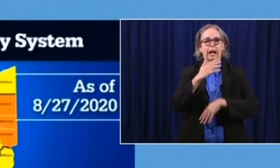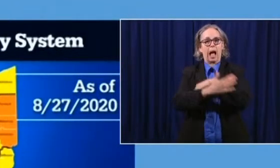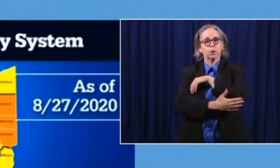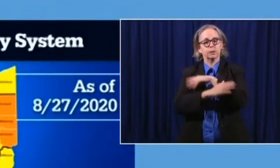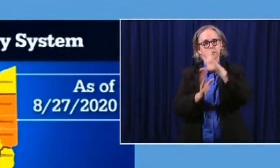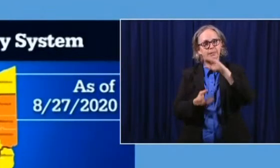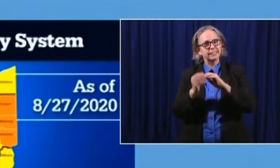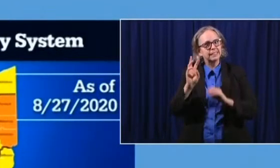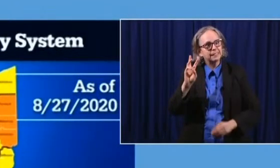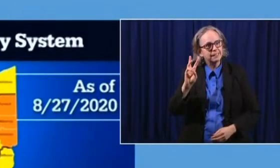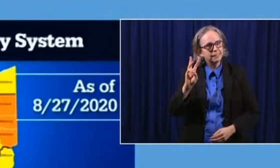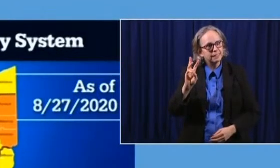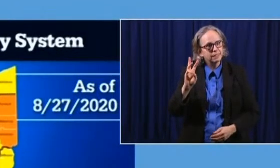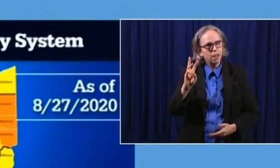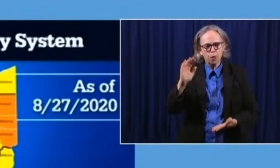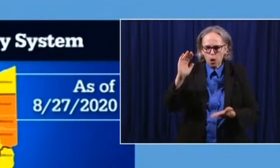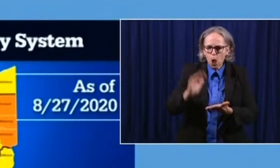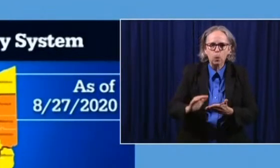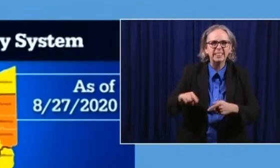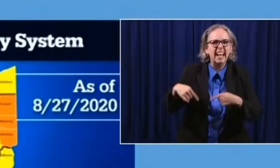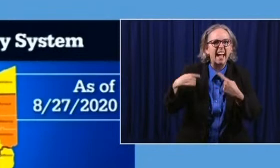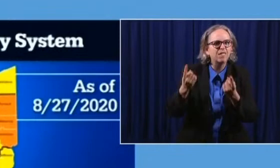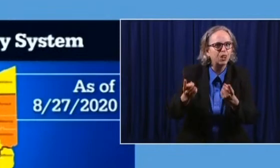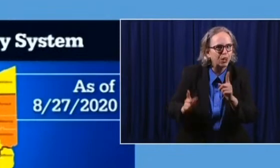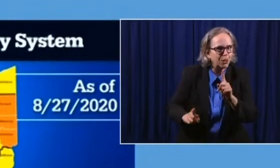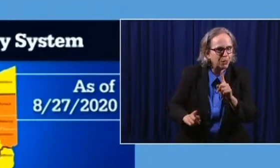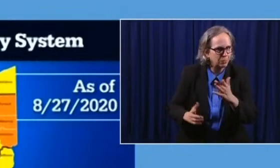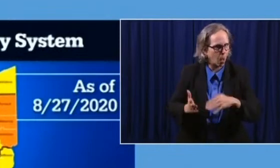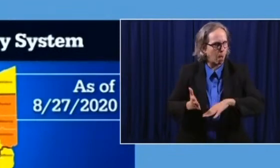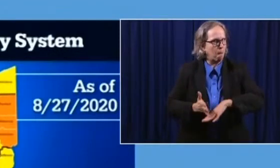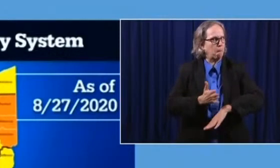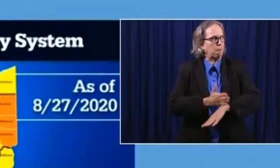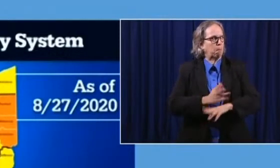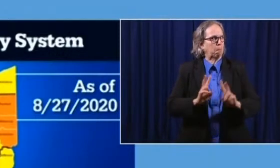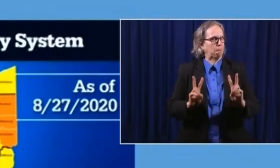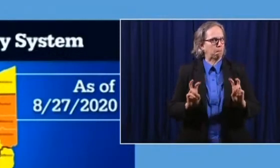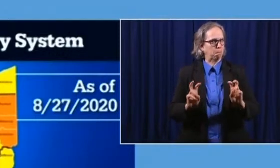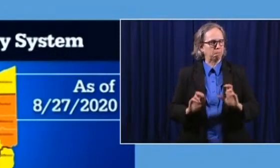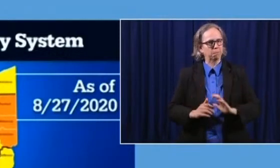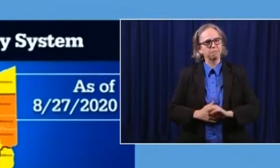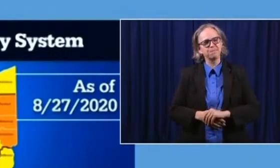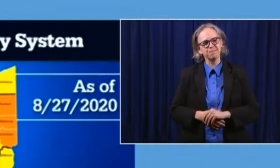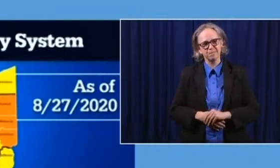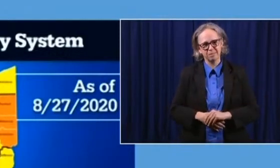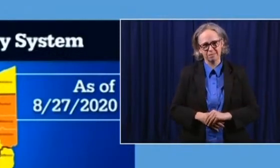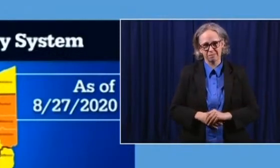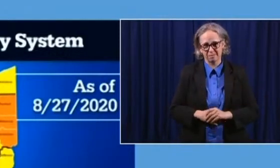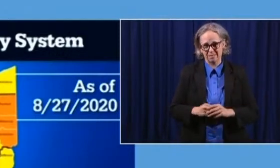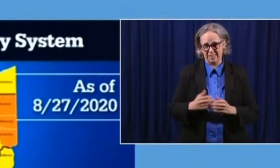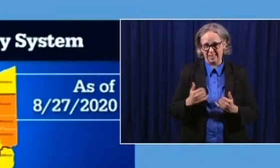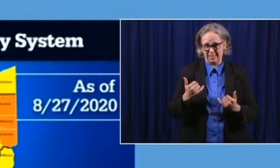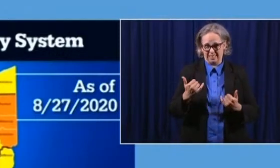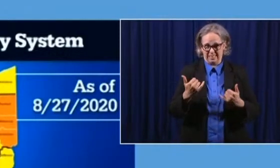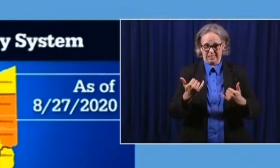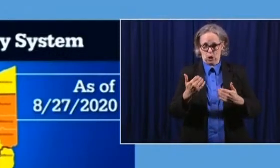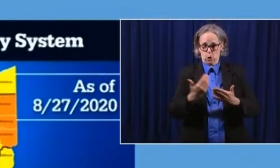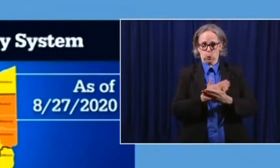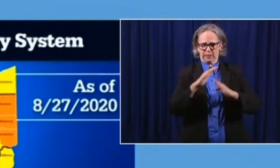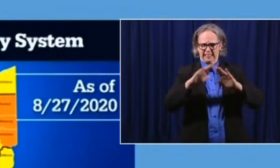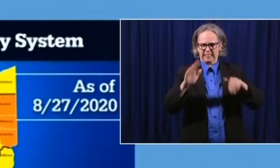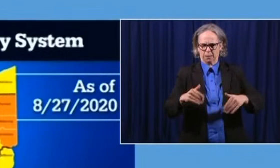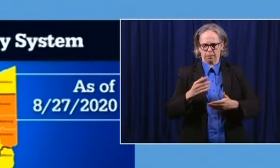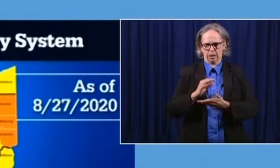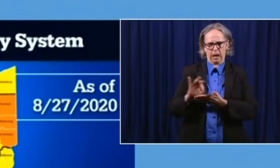of red counties that we have had in the alert system since we started this 9 weeks ago. The 6 counties that are red are